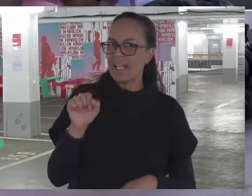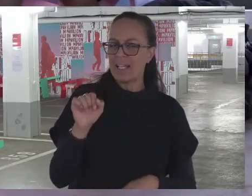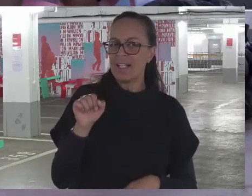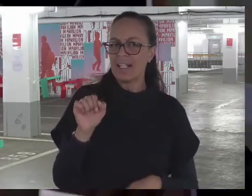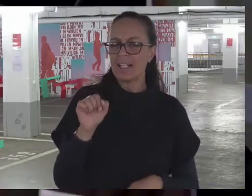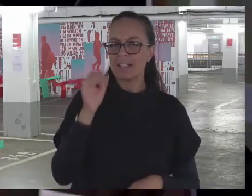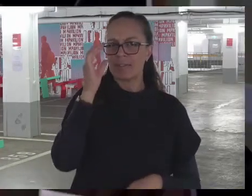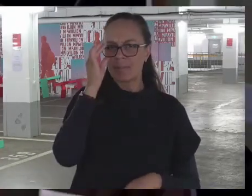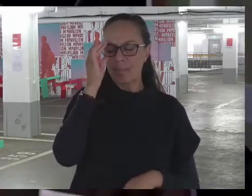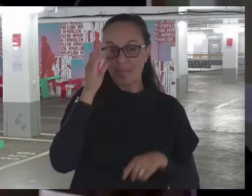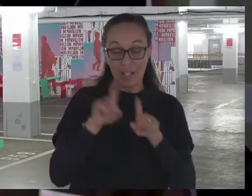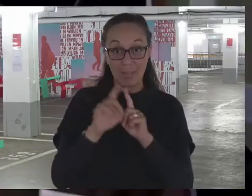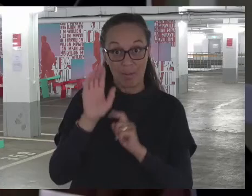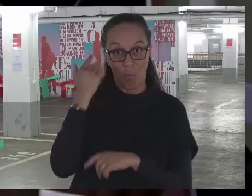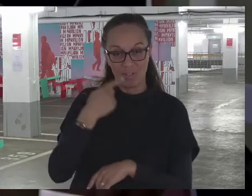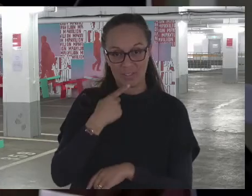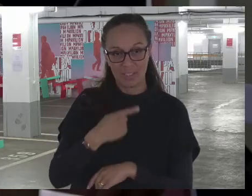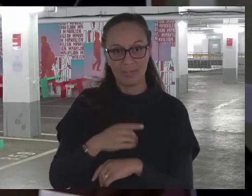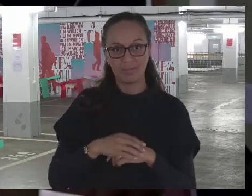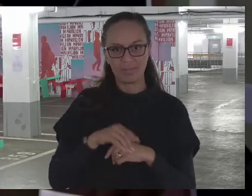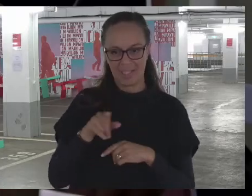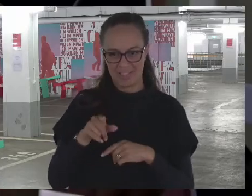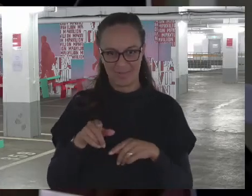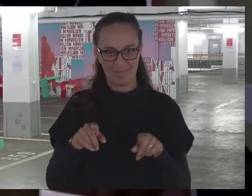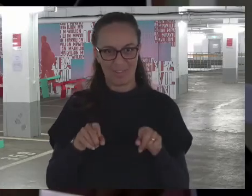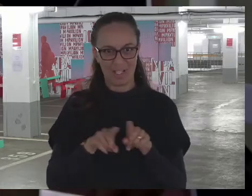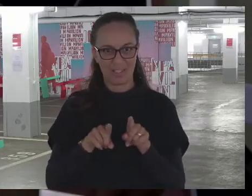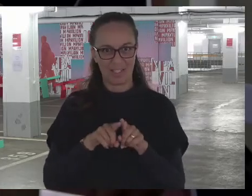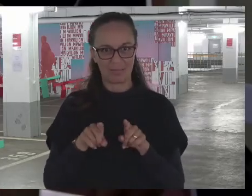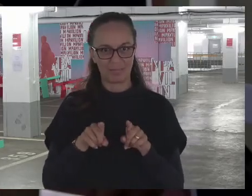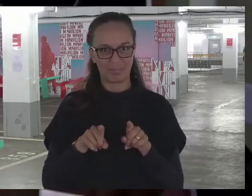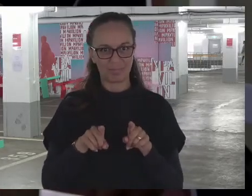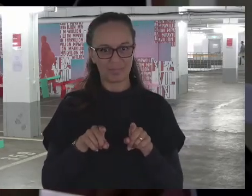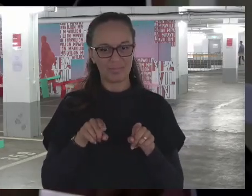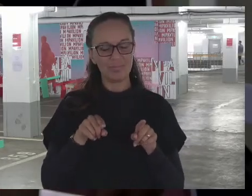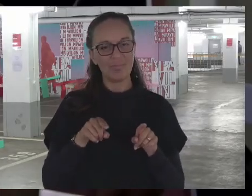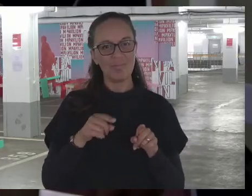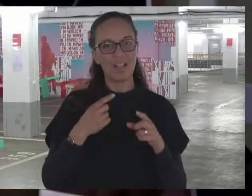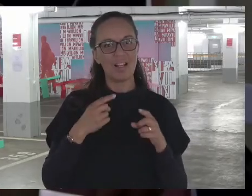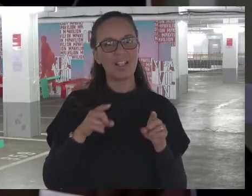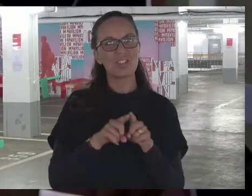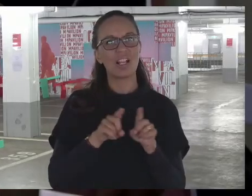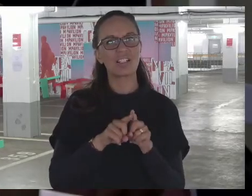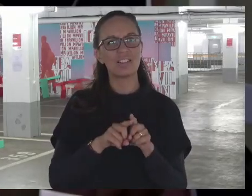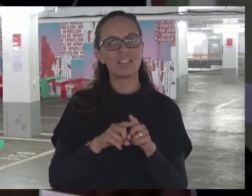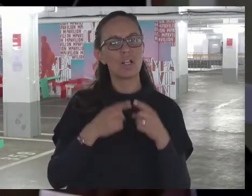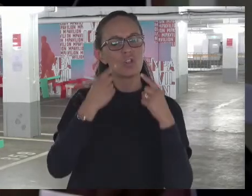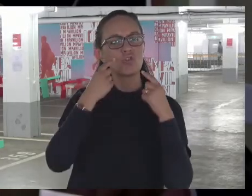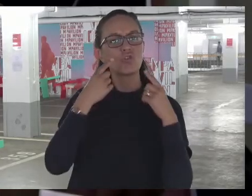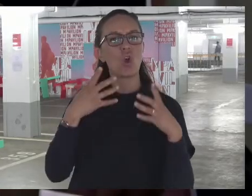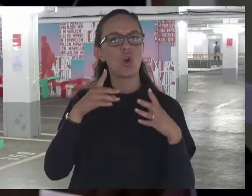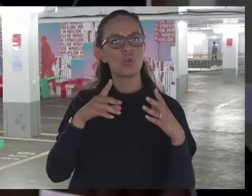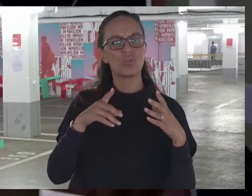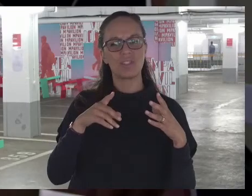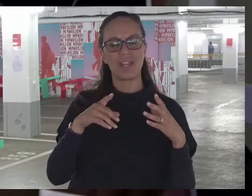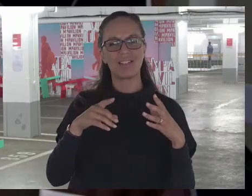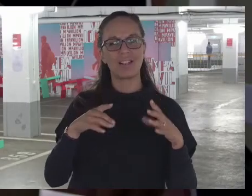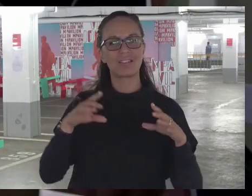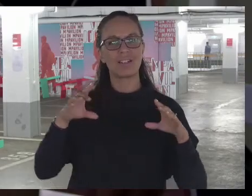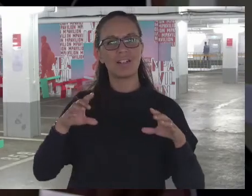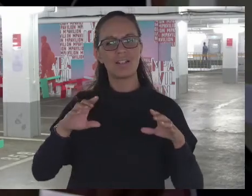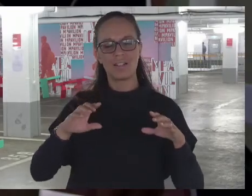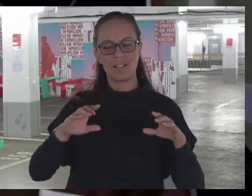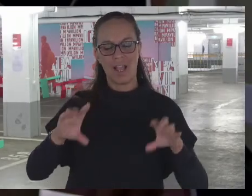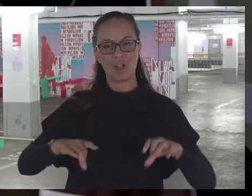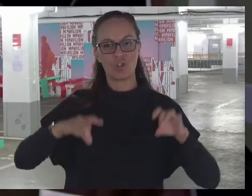as I said earlier, you know, it mirrors that form of the end of Parliament, the Australian Parliament, where the two sides are coming, you know, like where